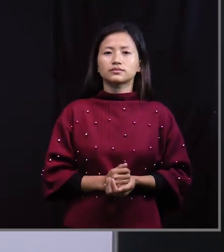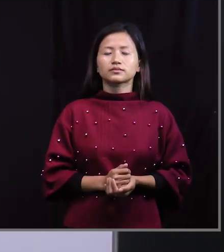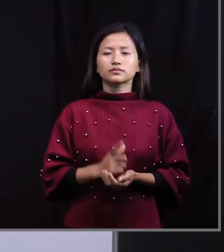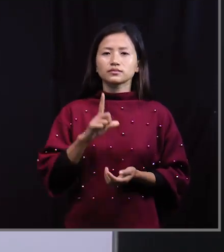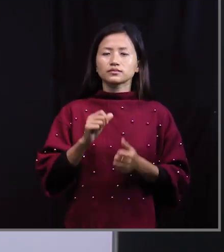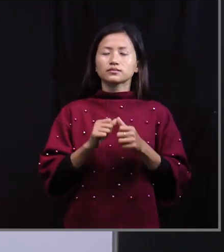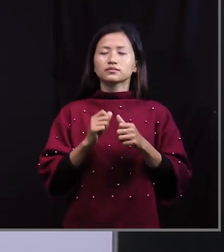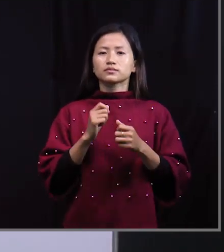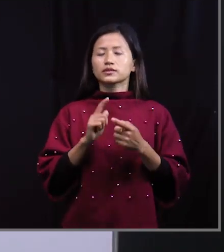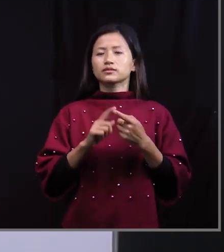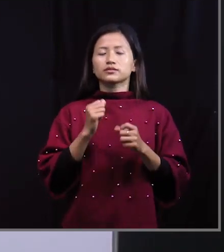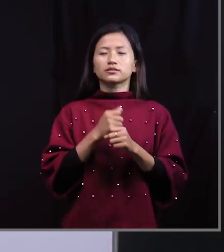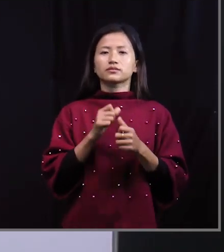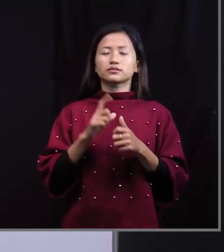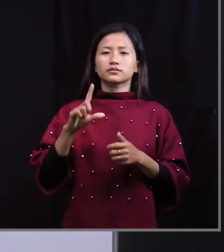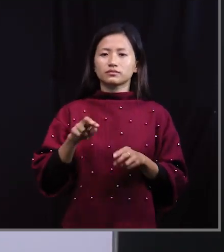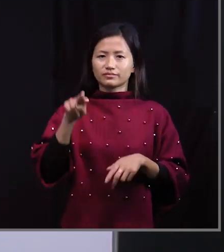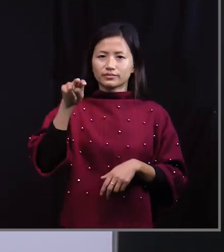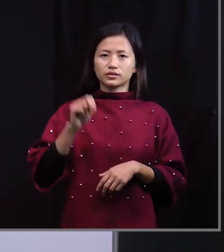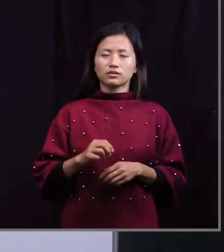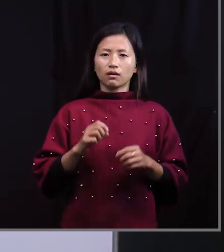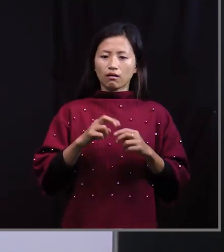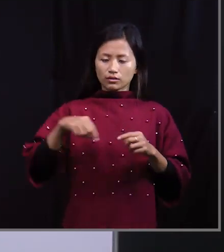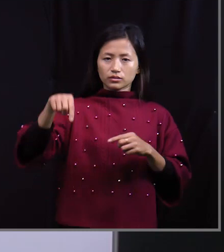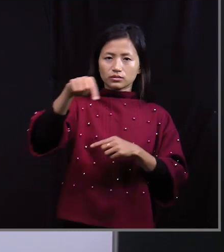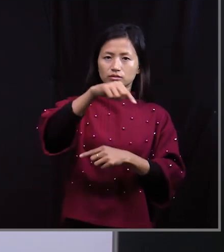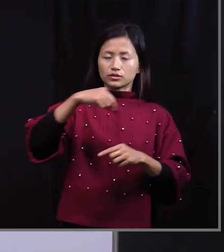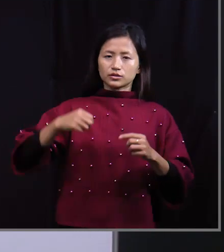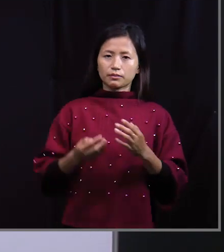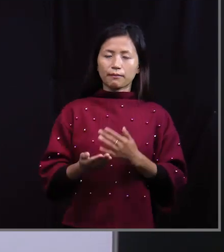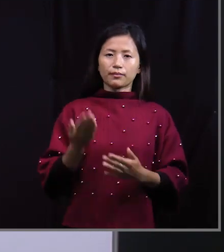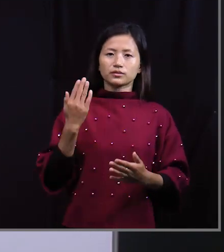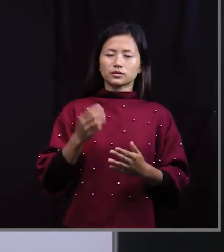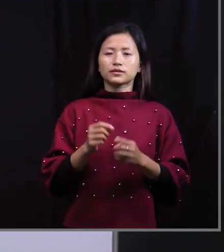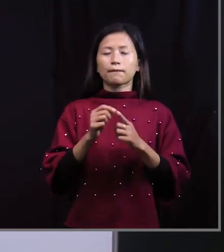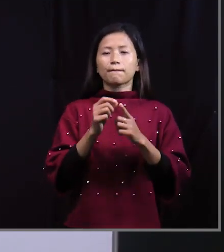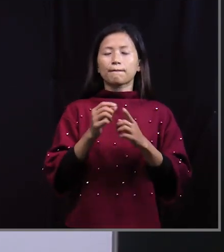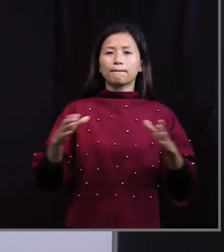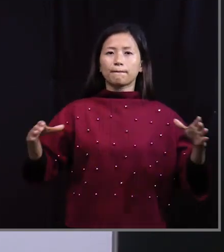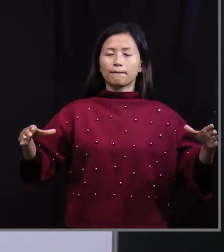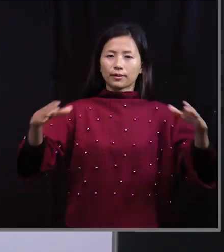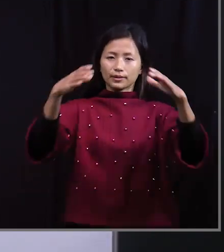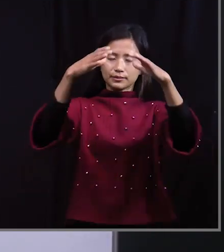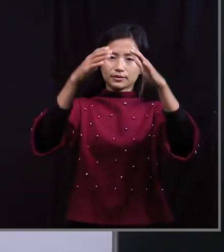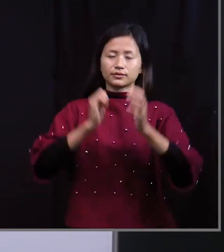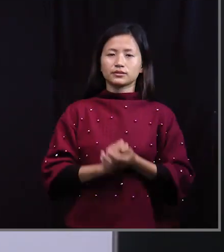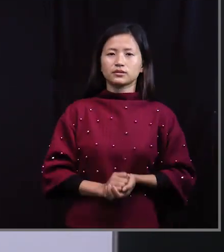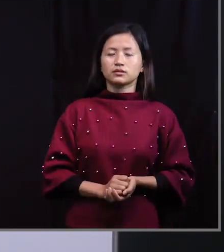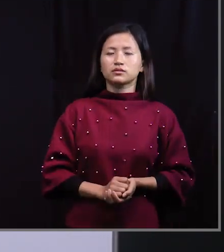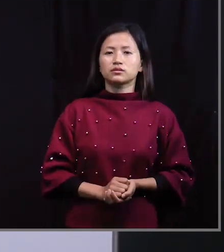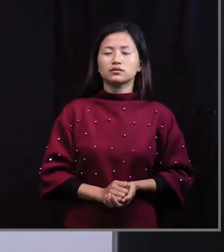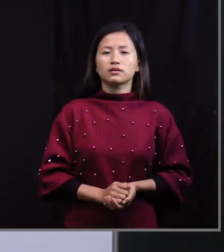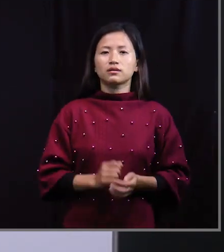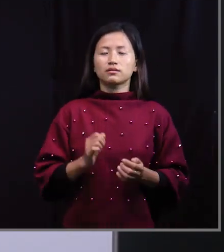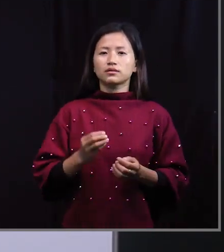is related to the regulations passed in the parliament. So as